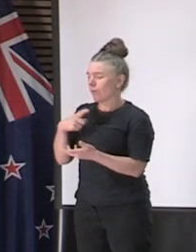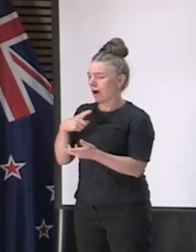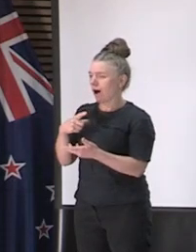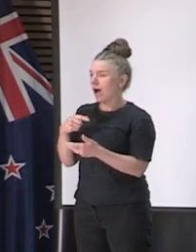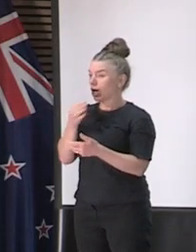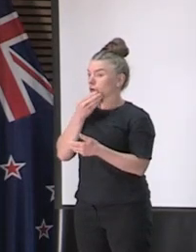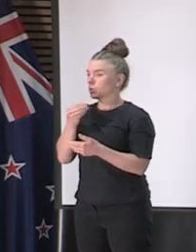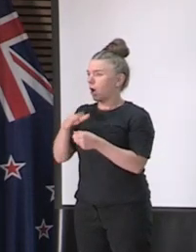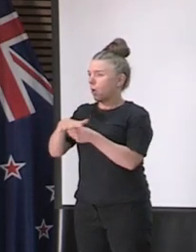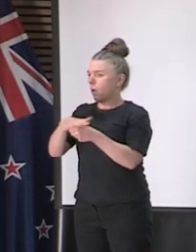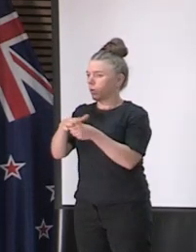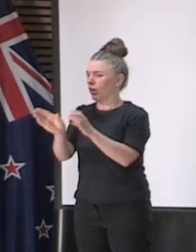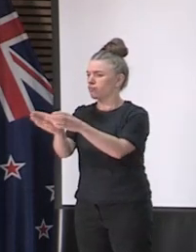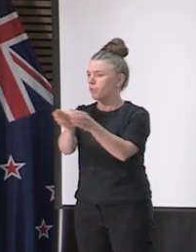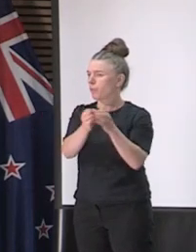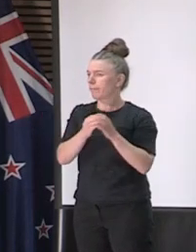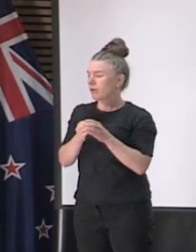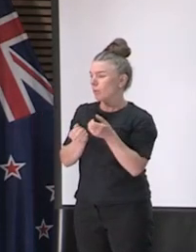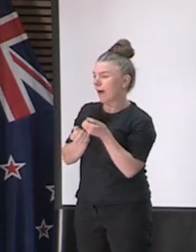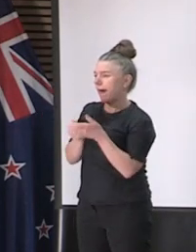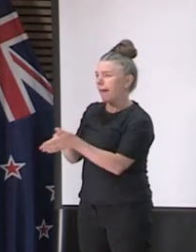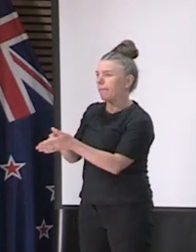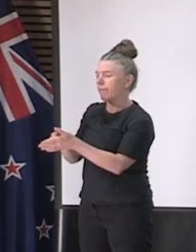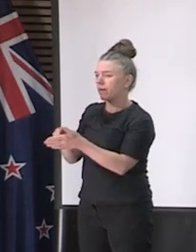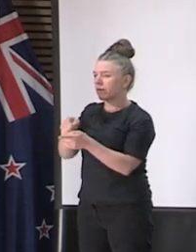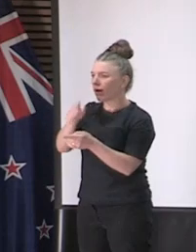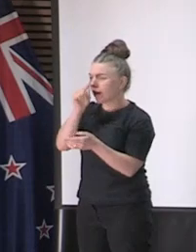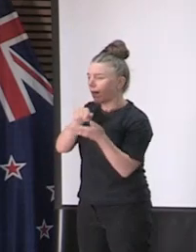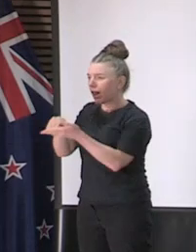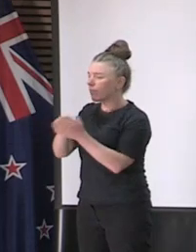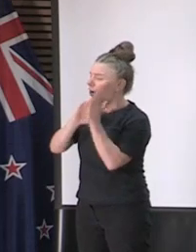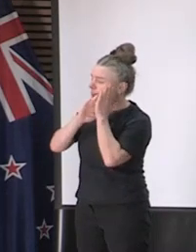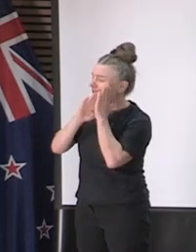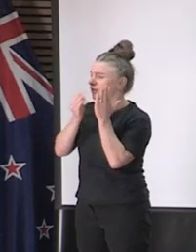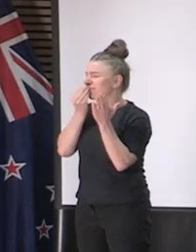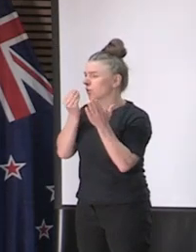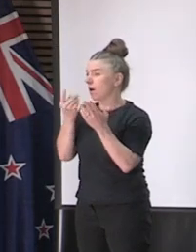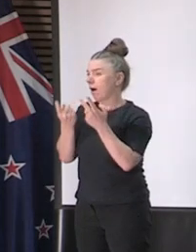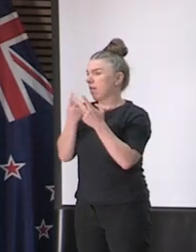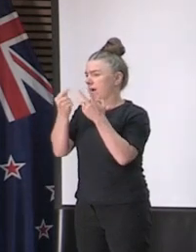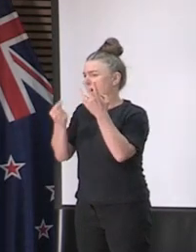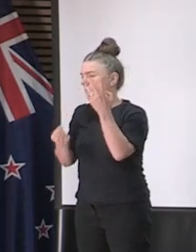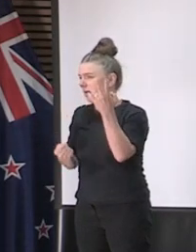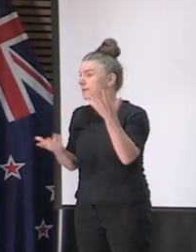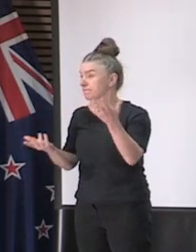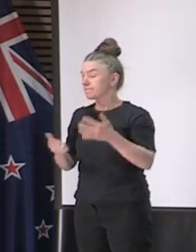local support that wasn't just food, but had the flexibility for accommodation and any other essential needs that group may have